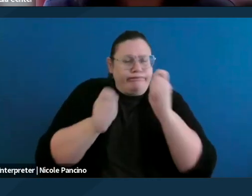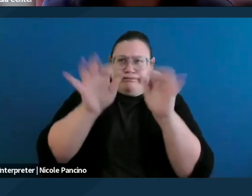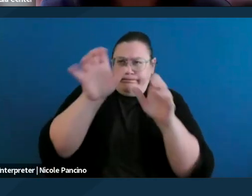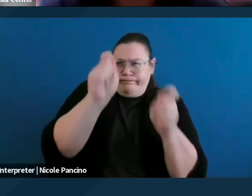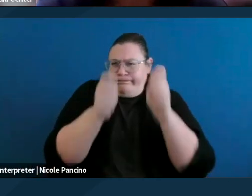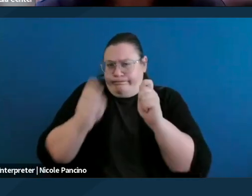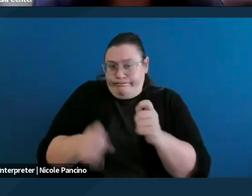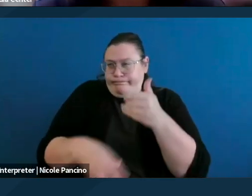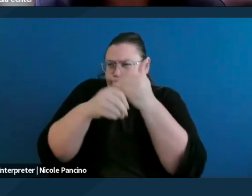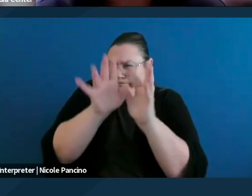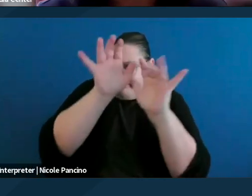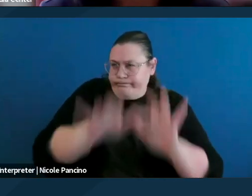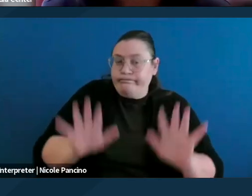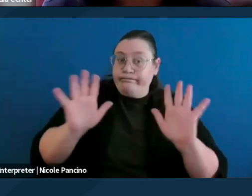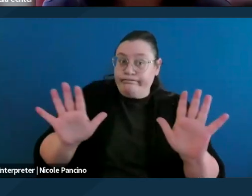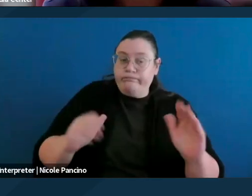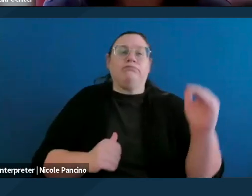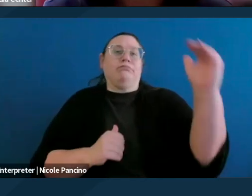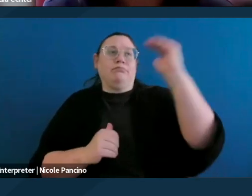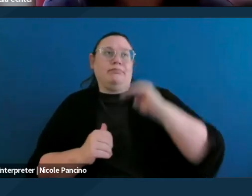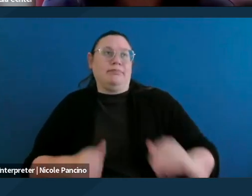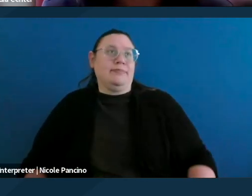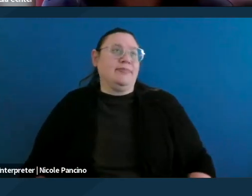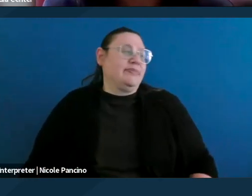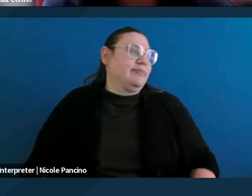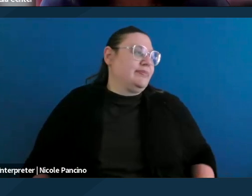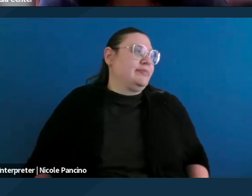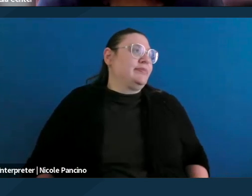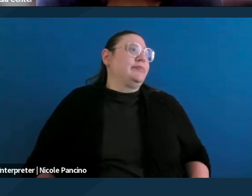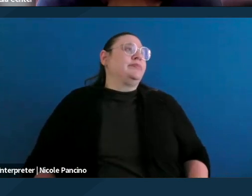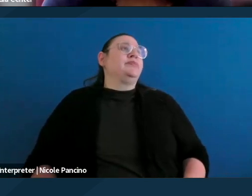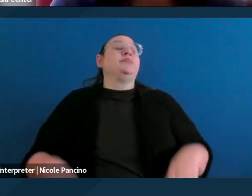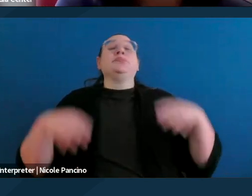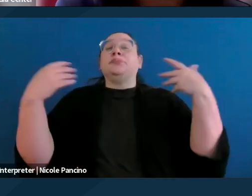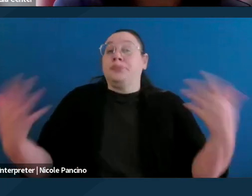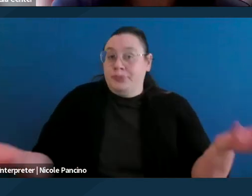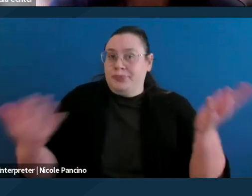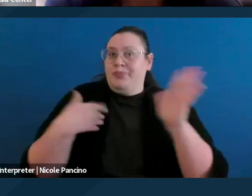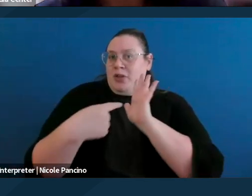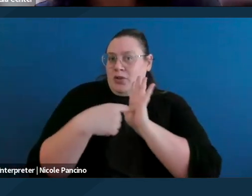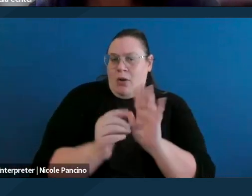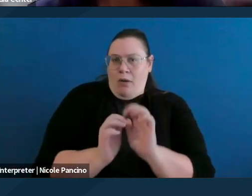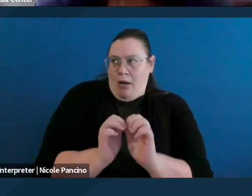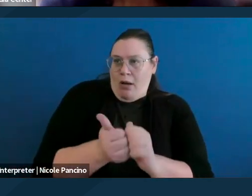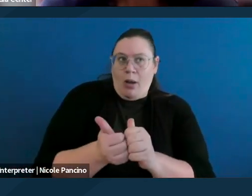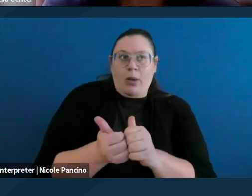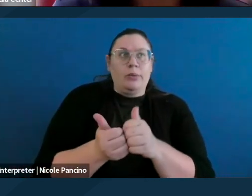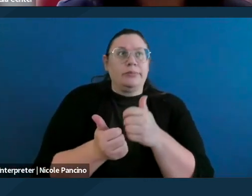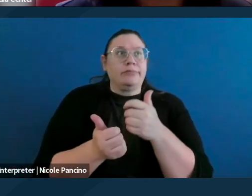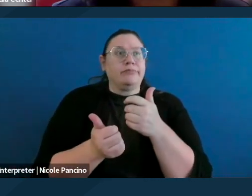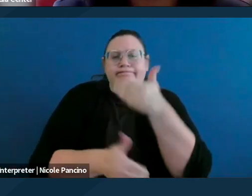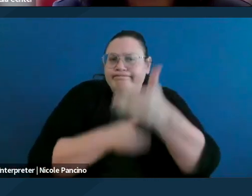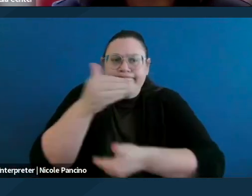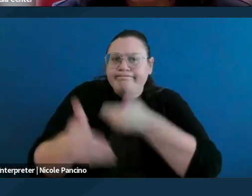And next slide. Okay, so now we're going to show you how the